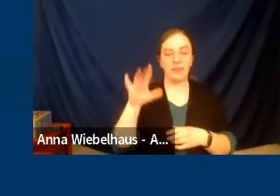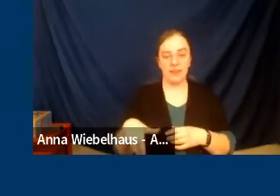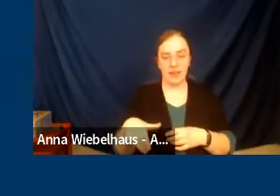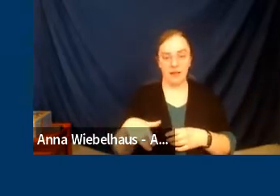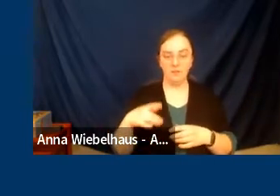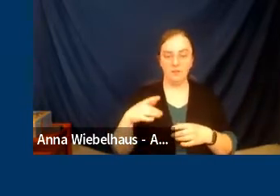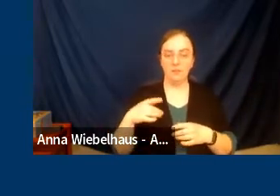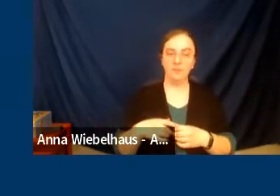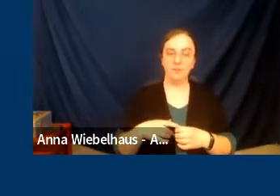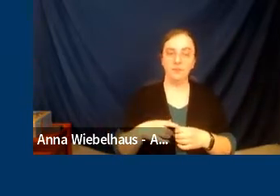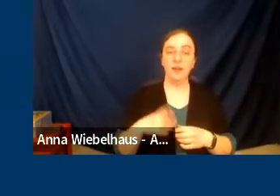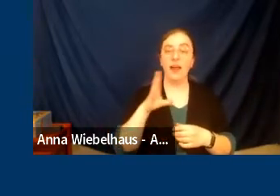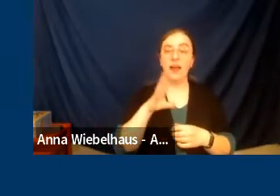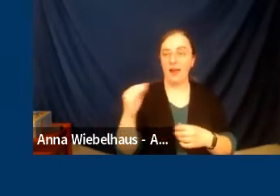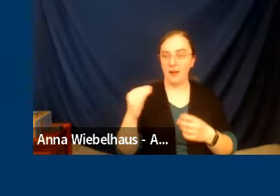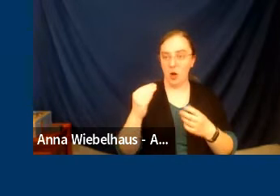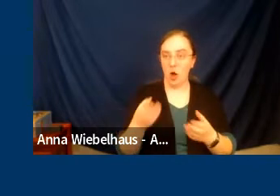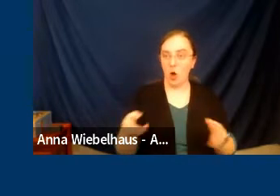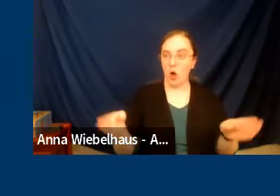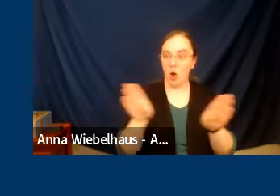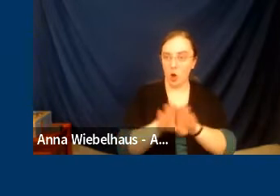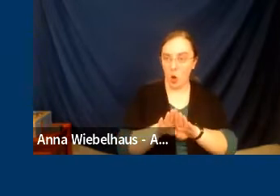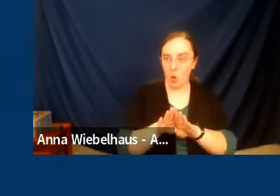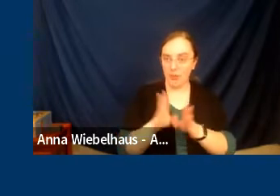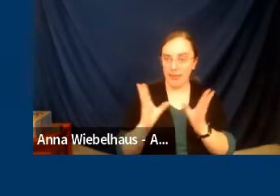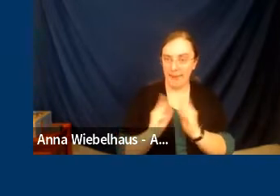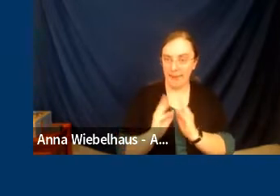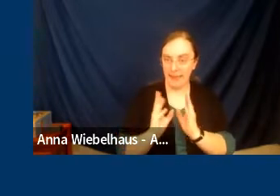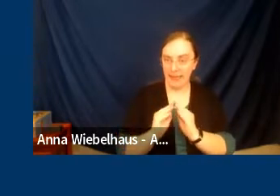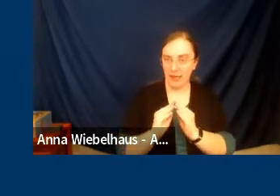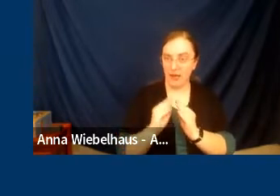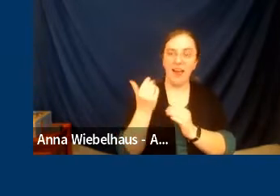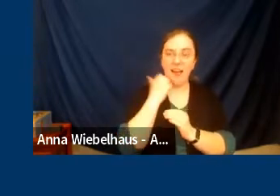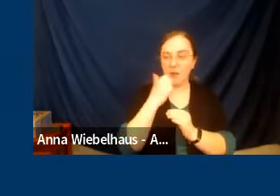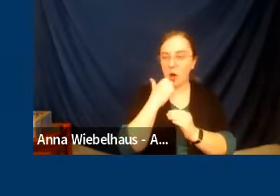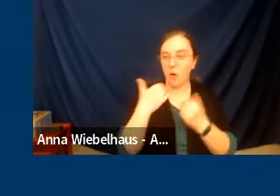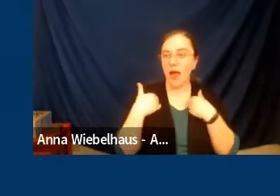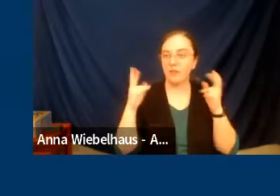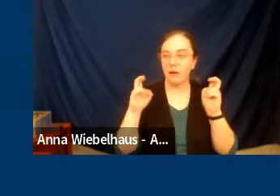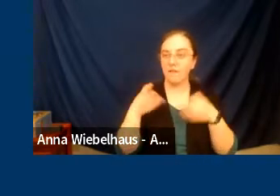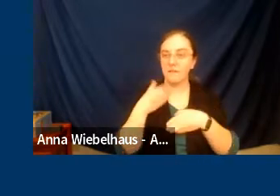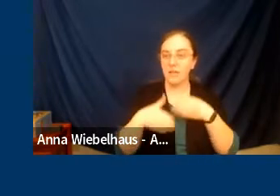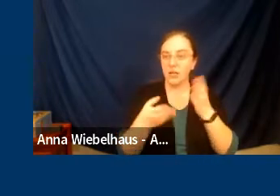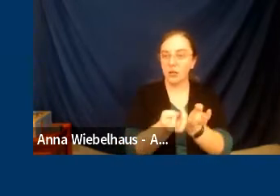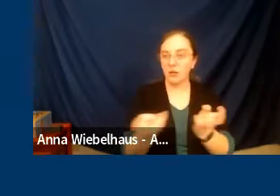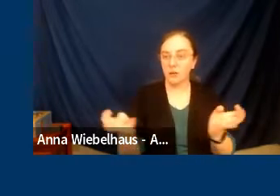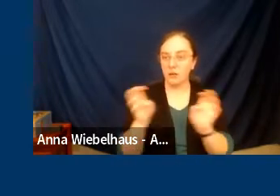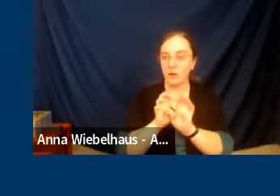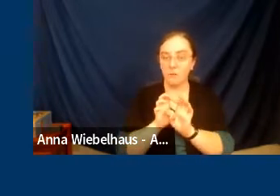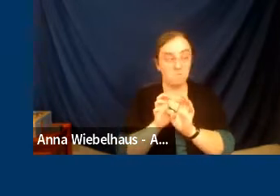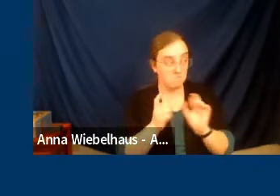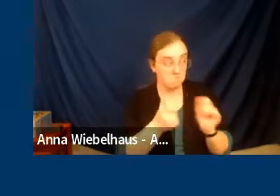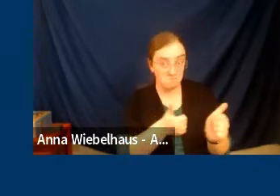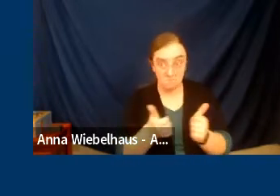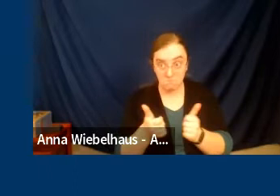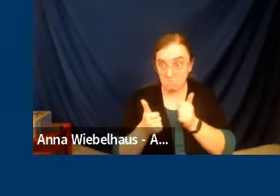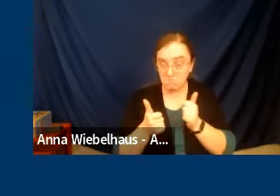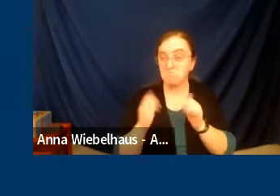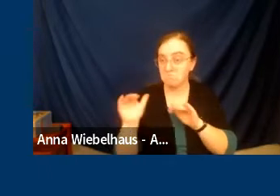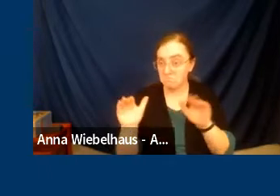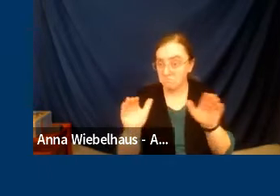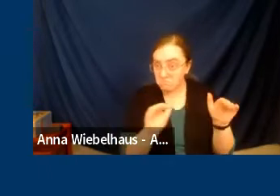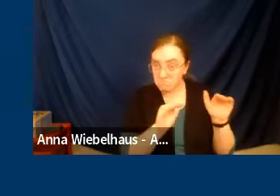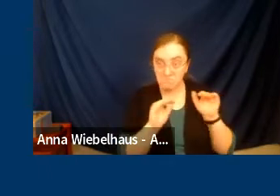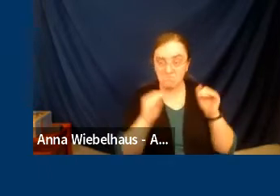Then there's a closing circle and dismissal. And once again, this is an example of a late start school. If you're not sure